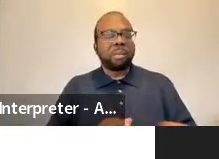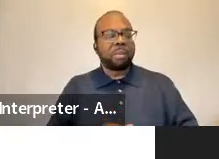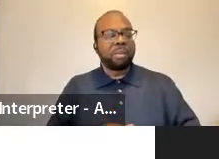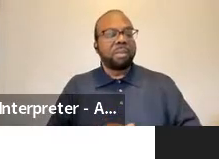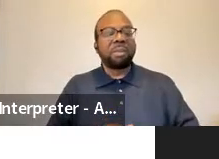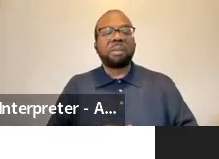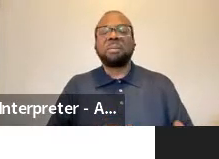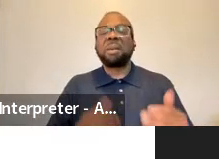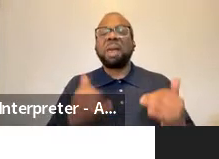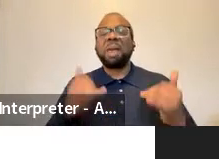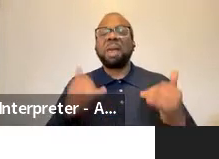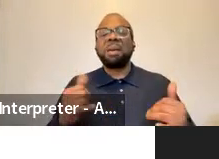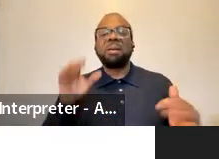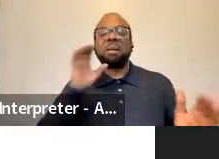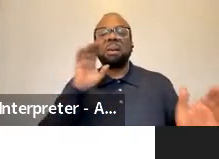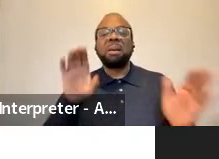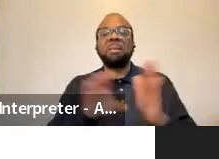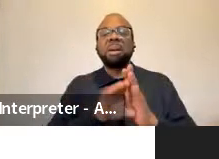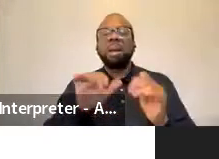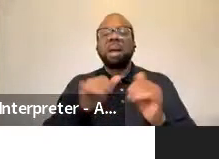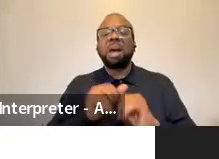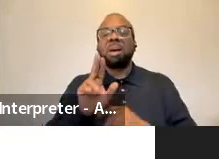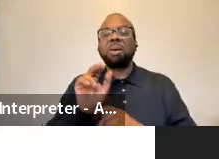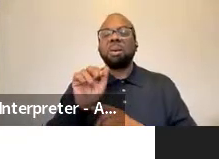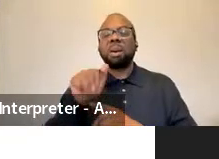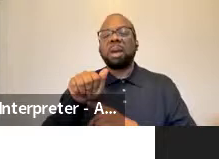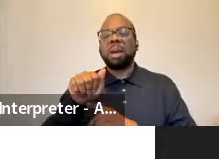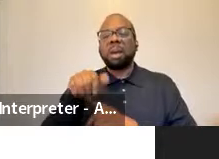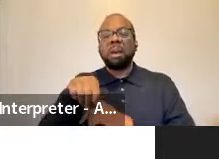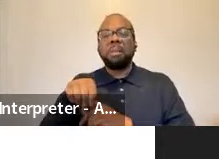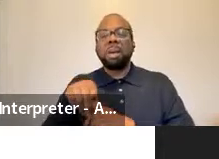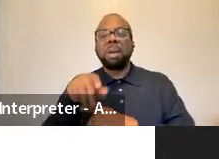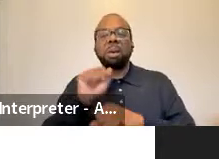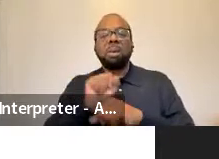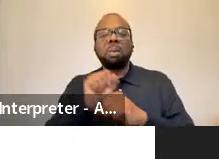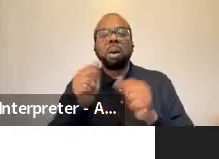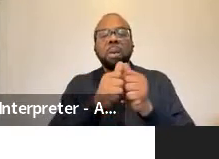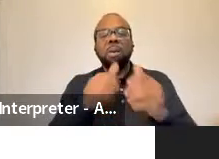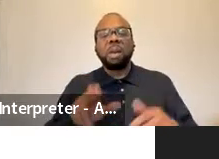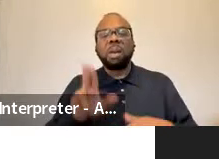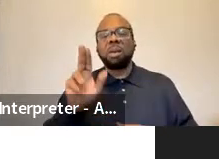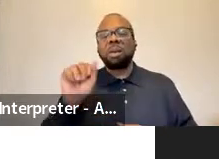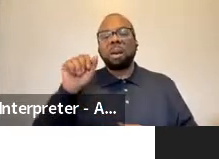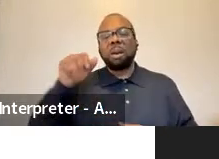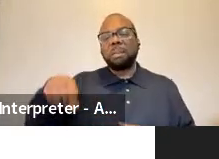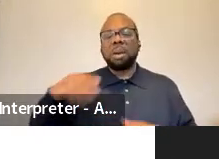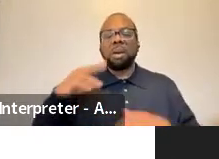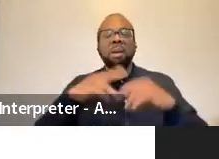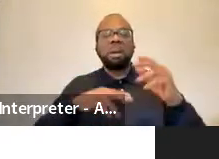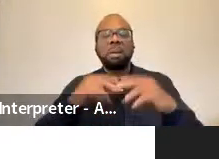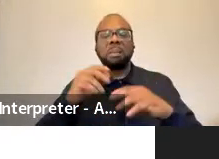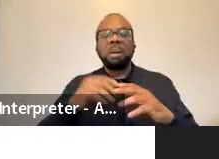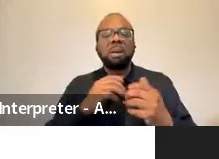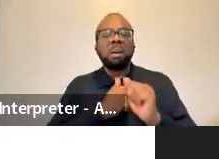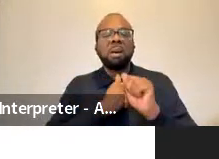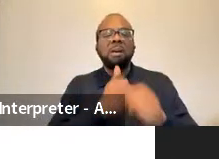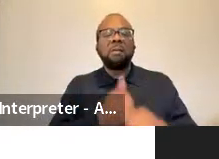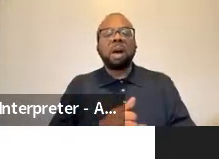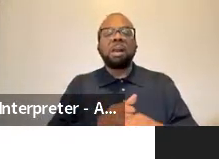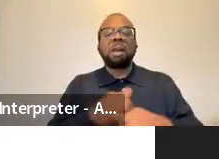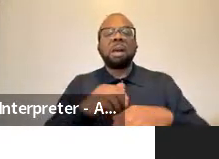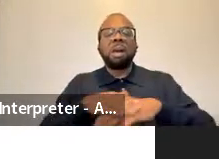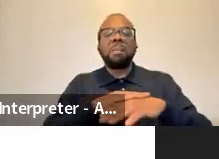This is a rendering of how UAP will play out. Without UAP, the building is built according to the base FAR